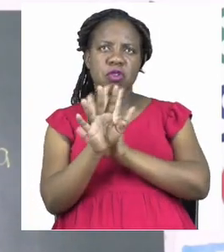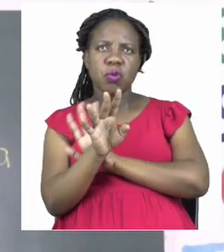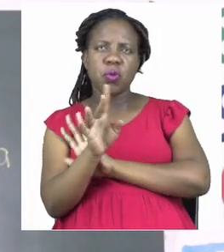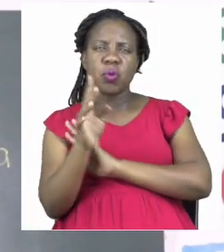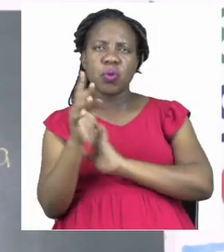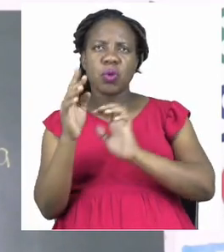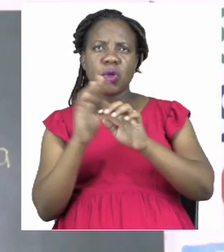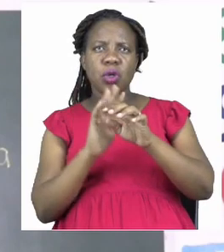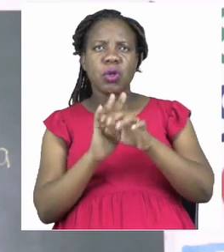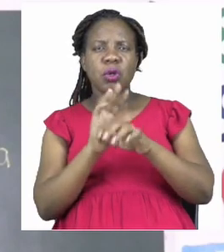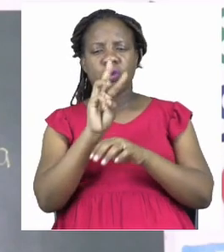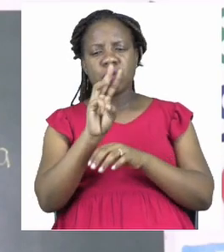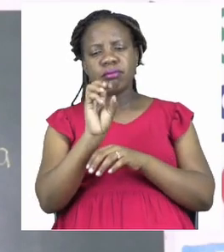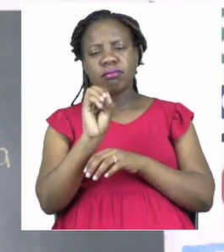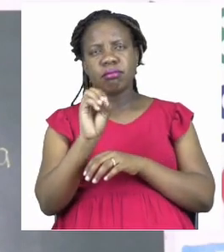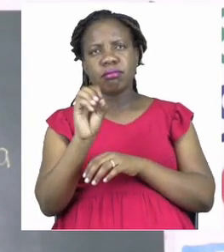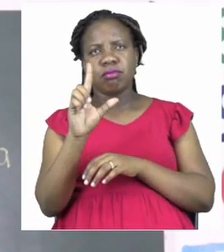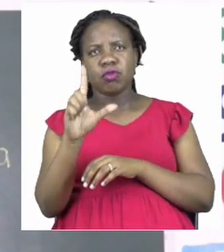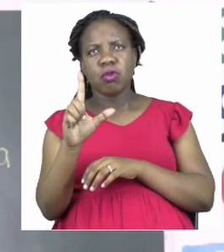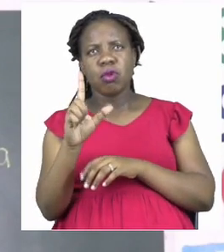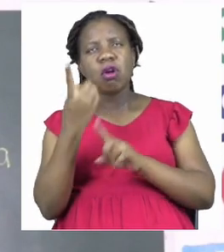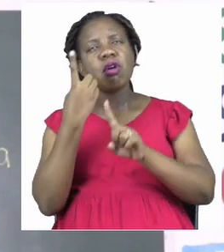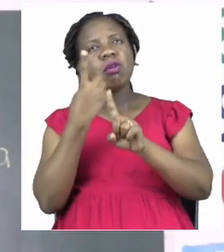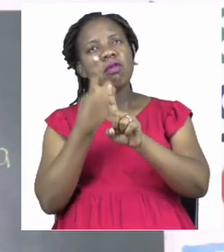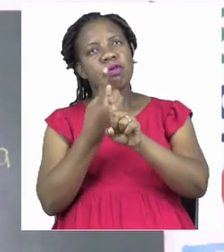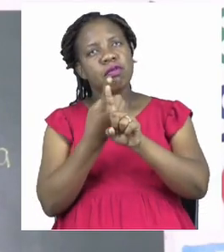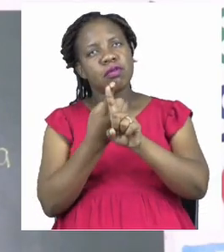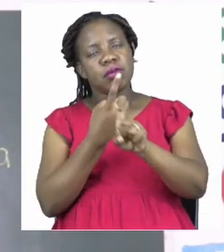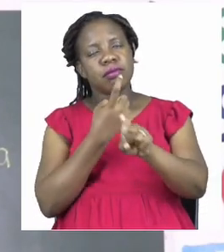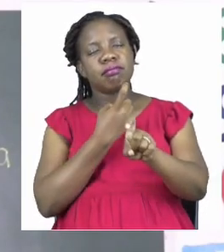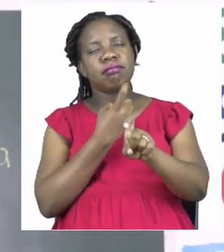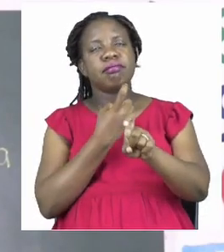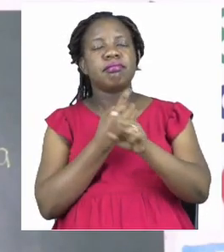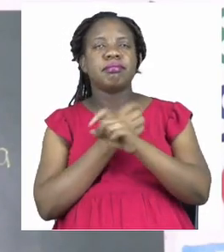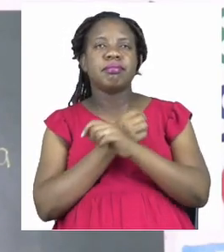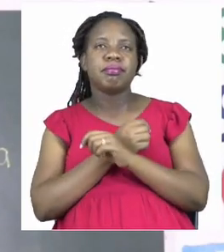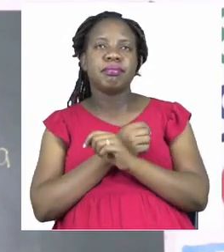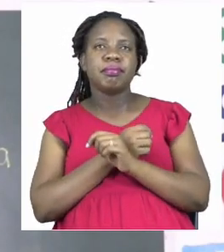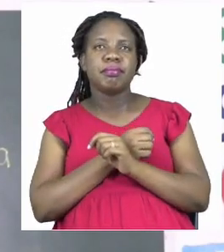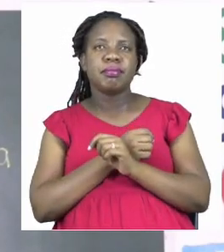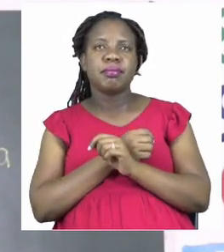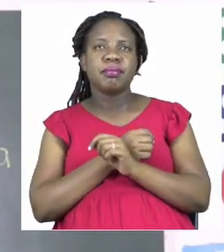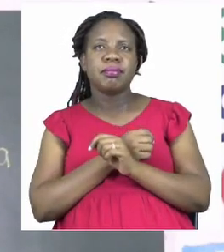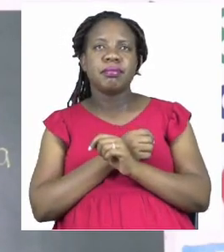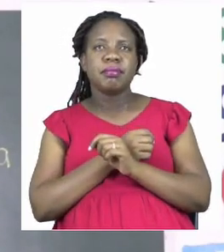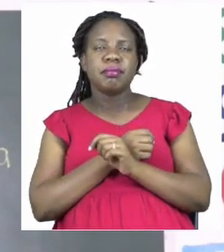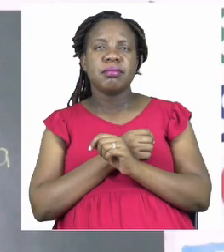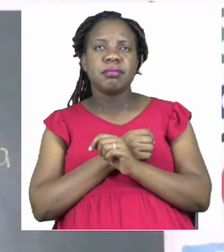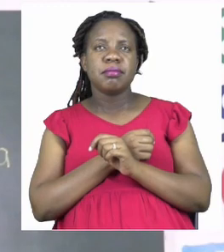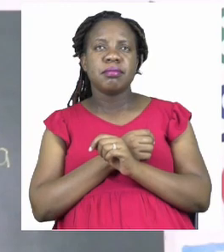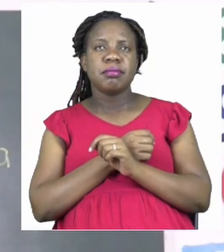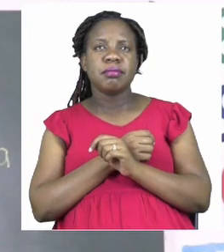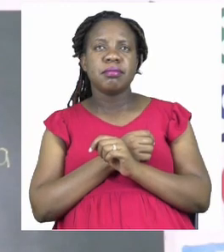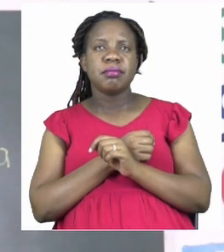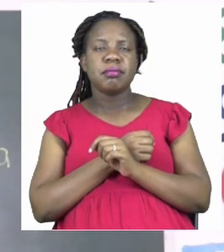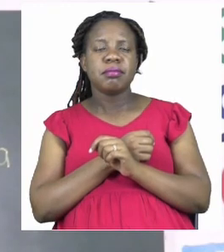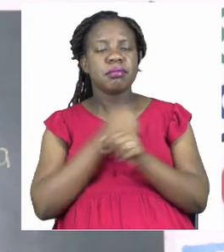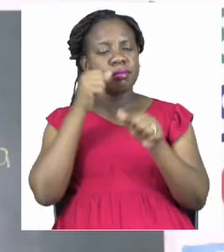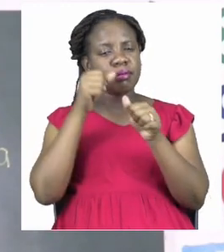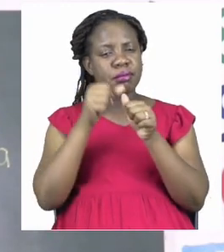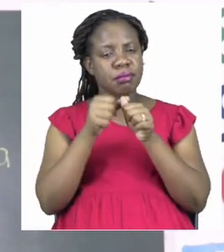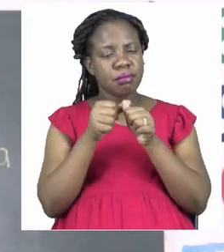from. So go ahead and write the word from. Remember, boys and girls, to keep your